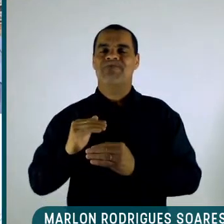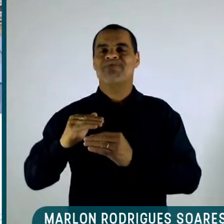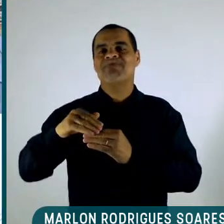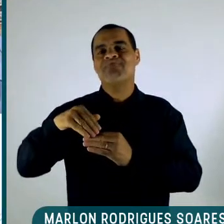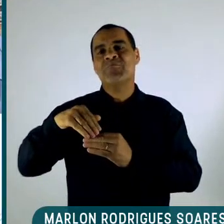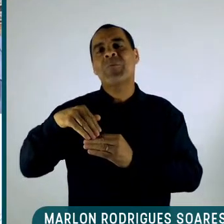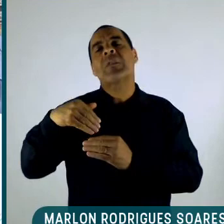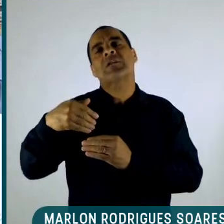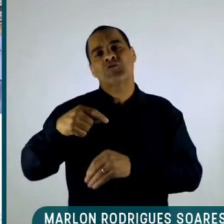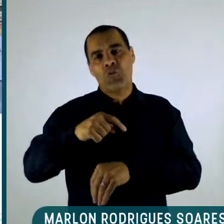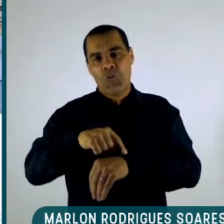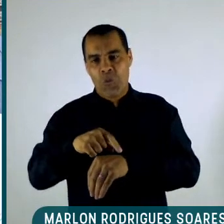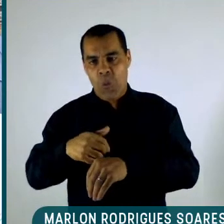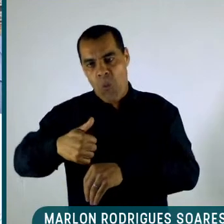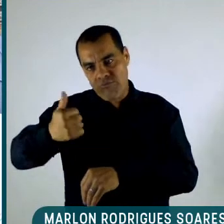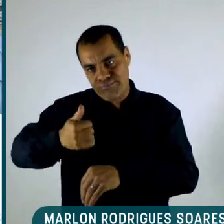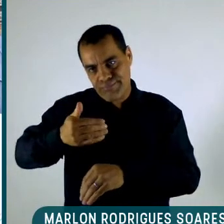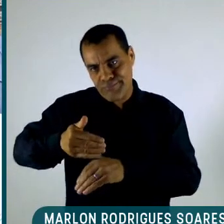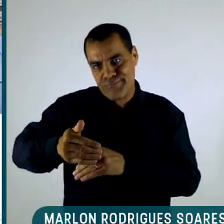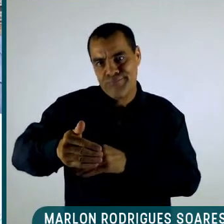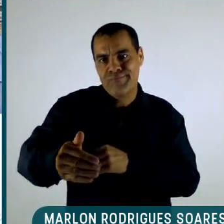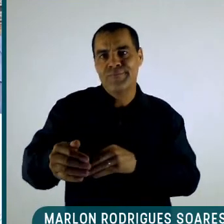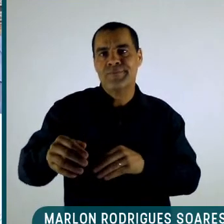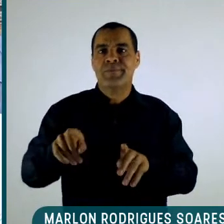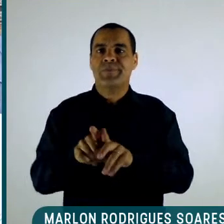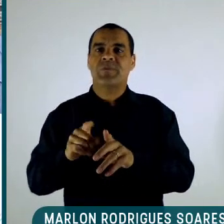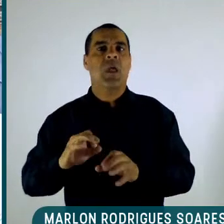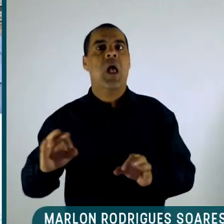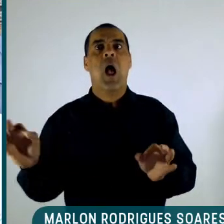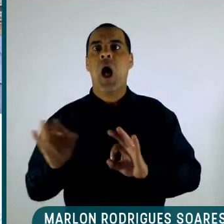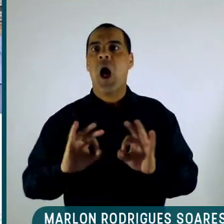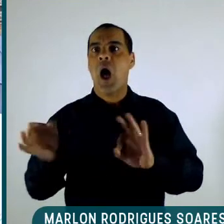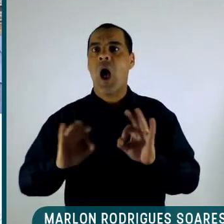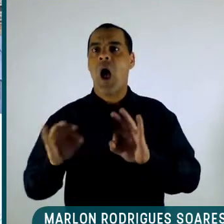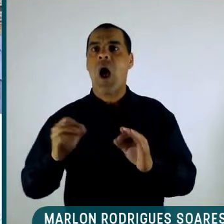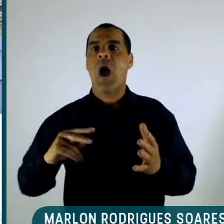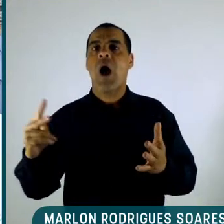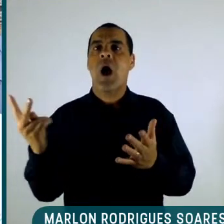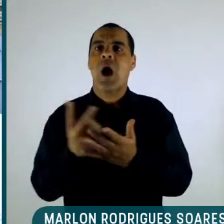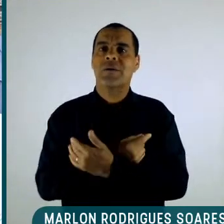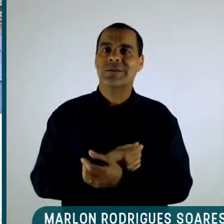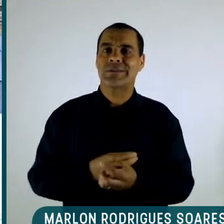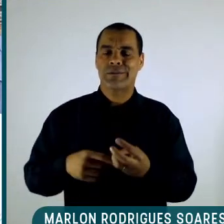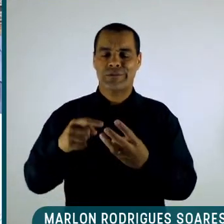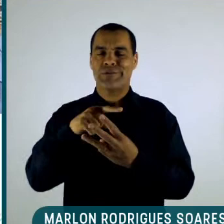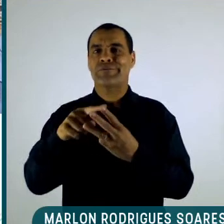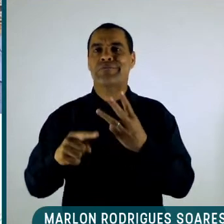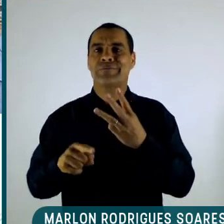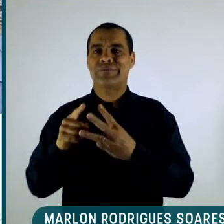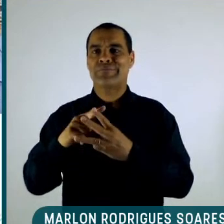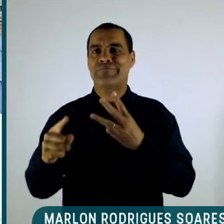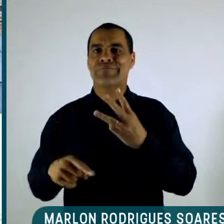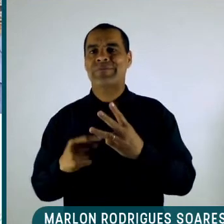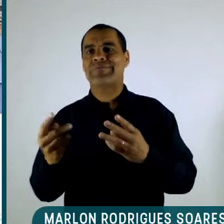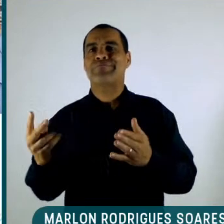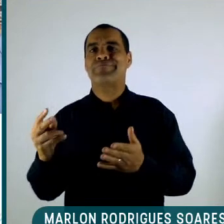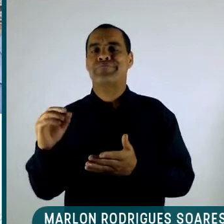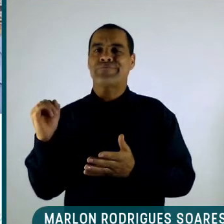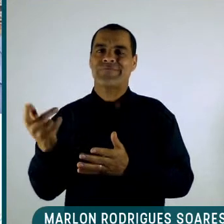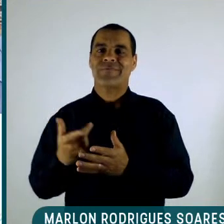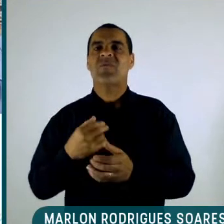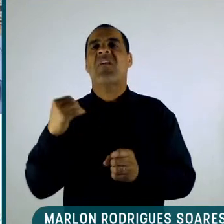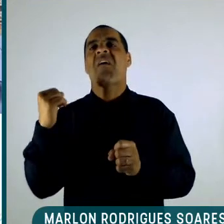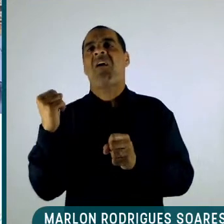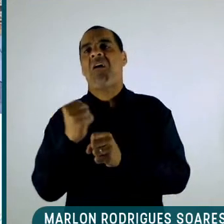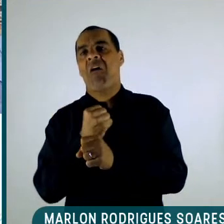this. At the first And moments, nothing happened. But the